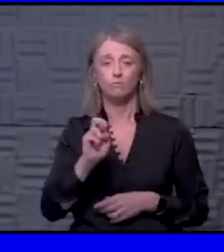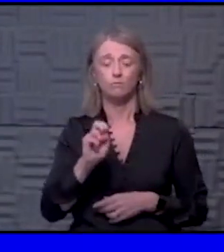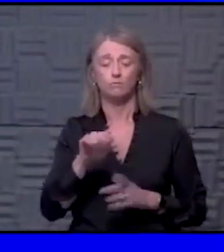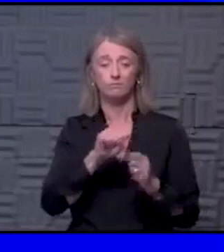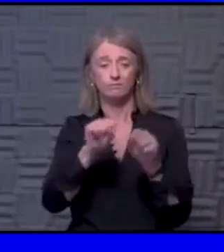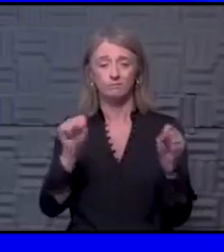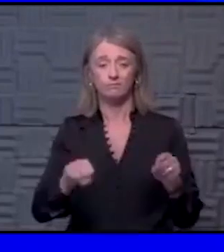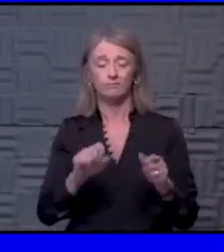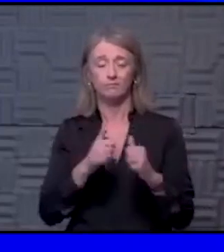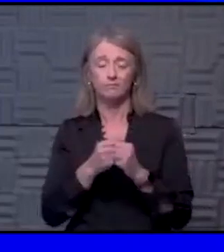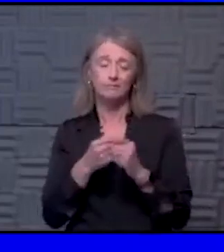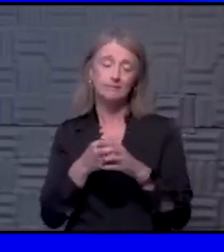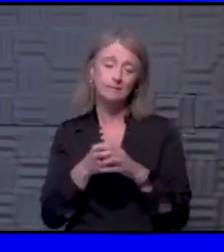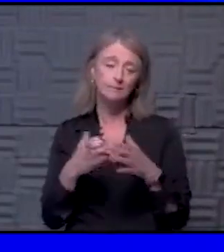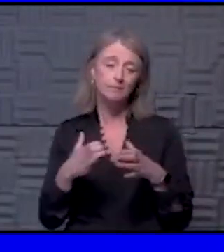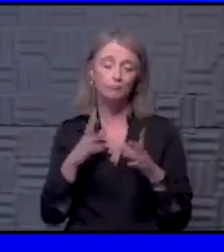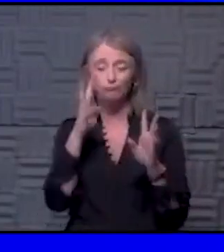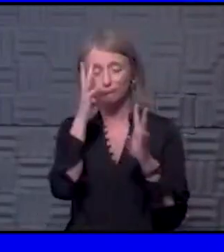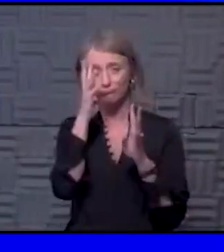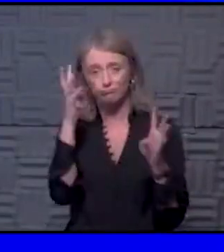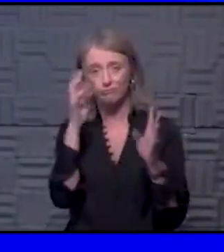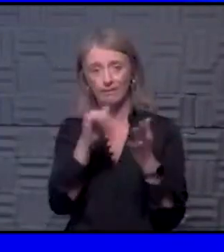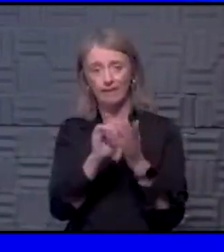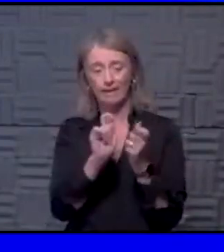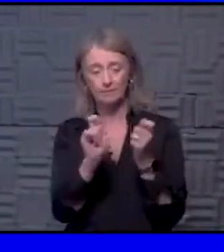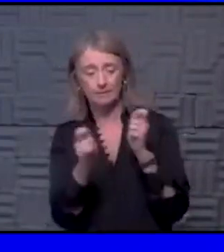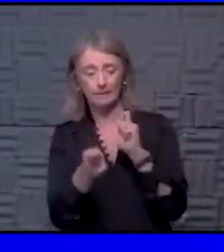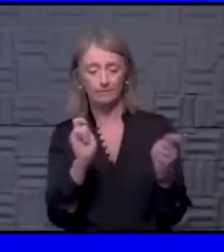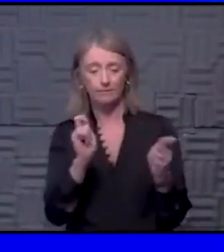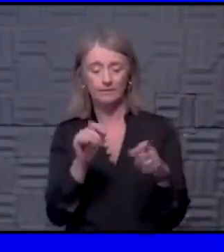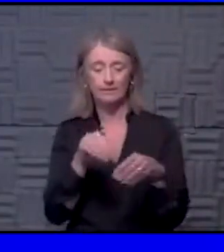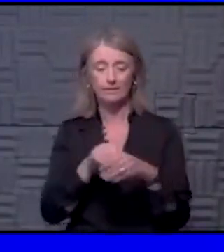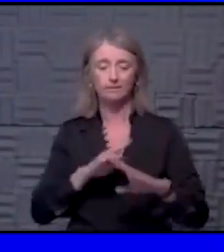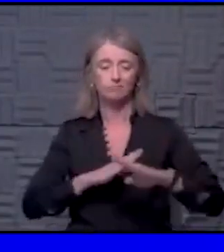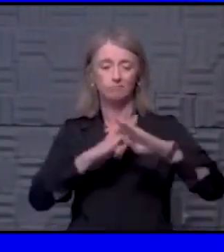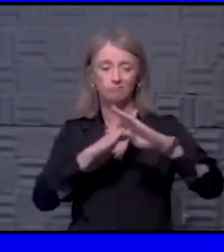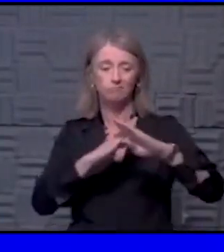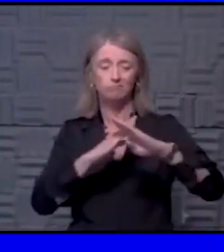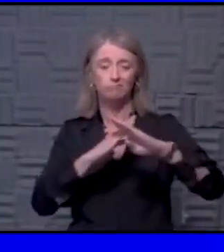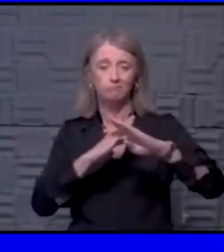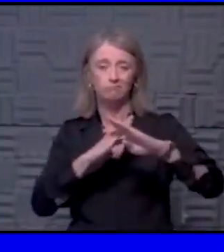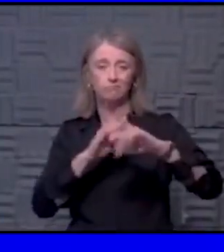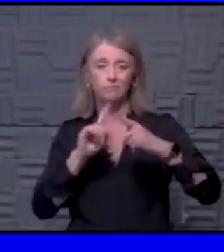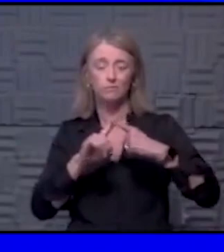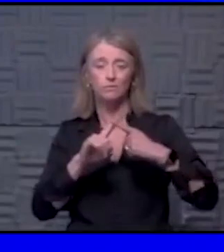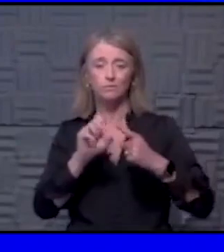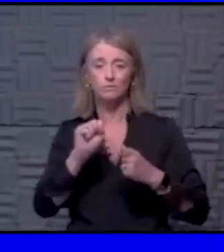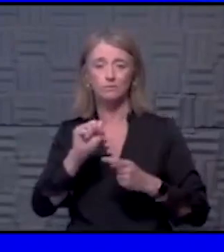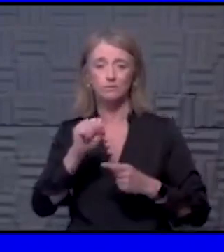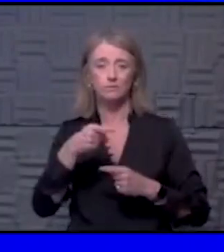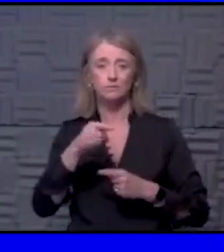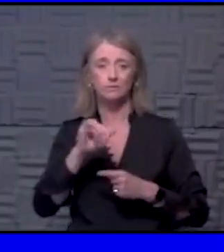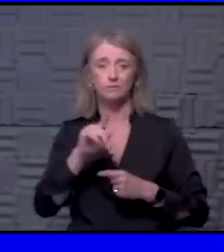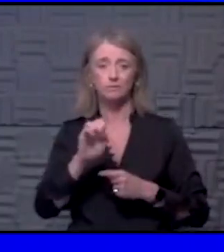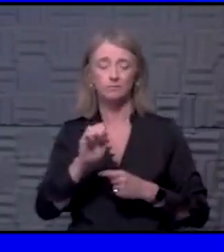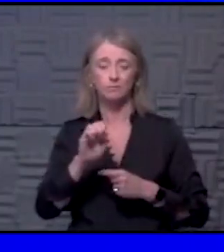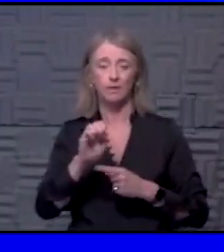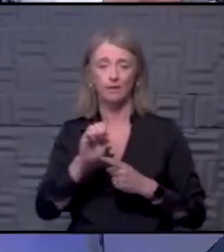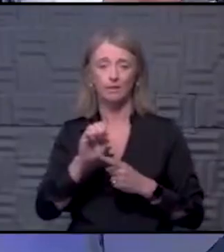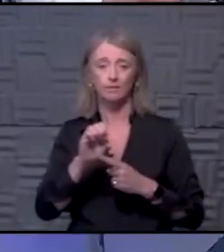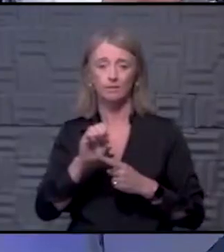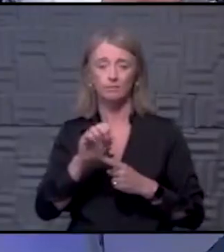to expand and create that adaptive and that specific immunity to the spike protein to